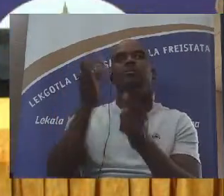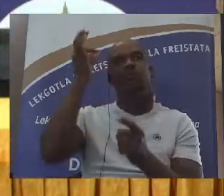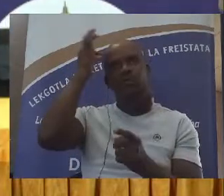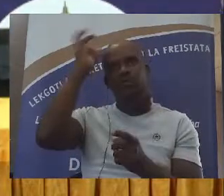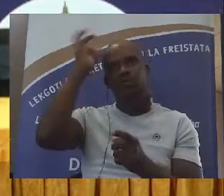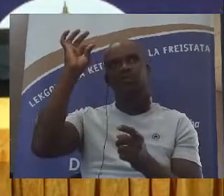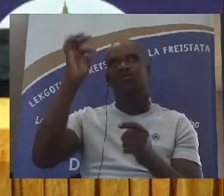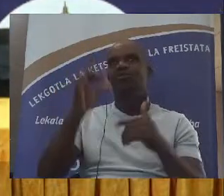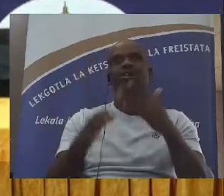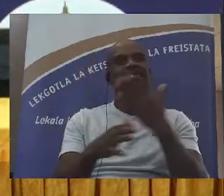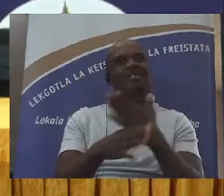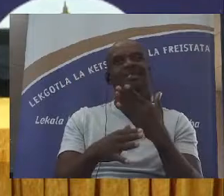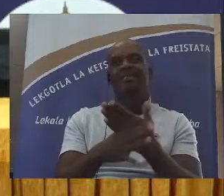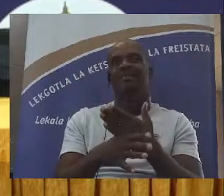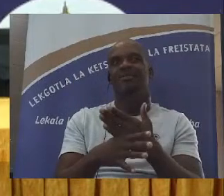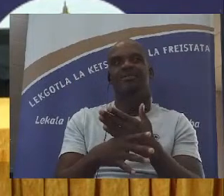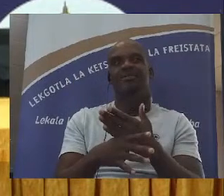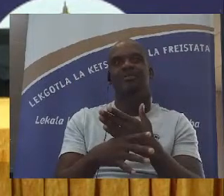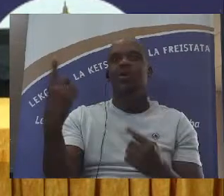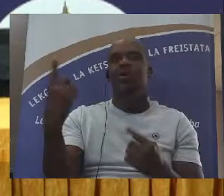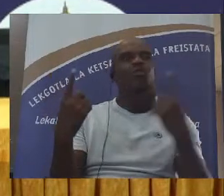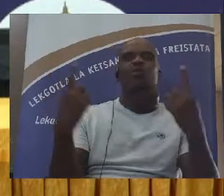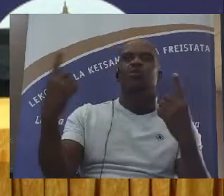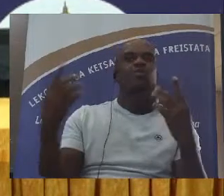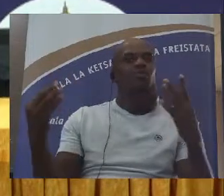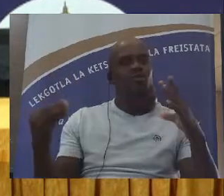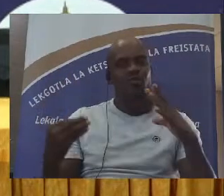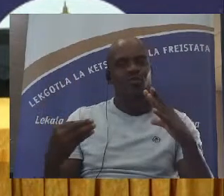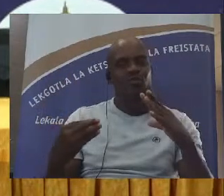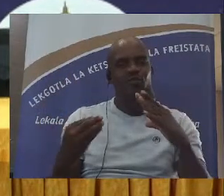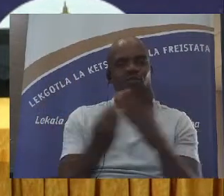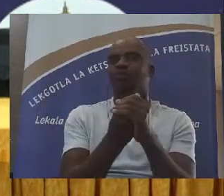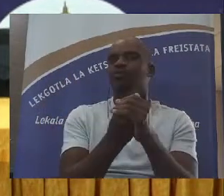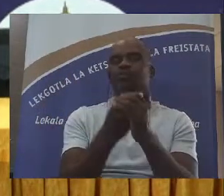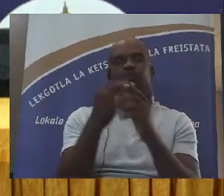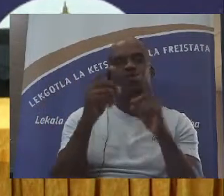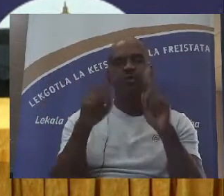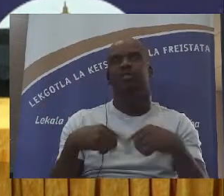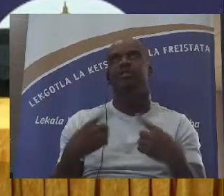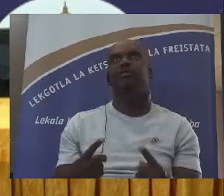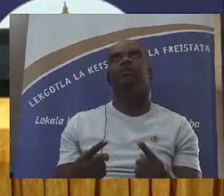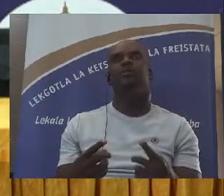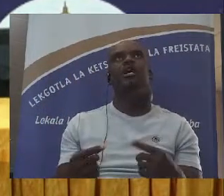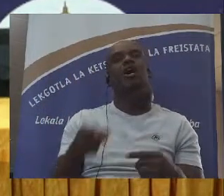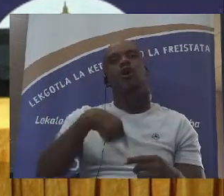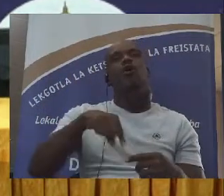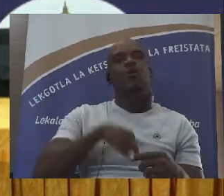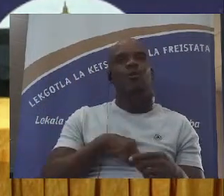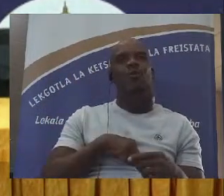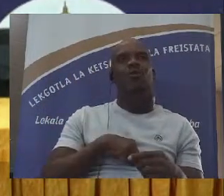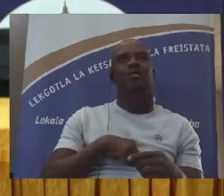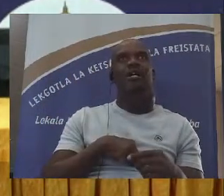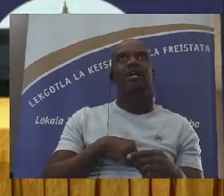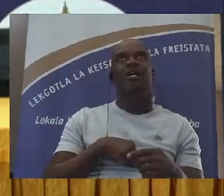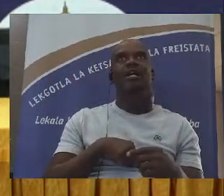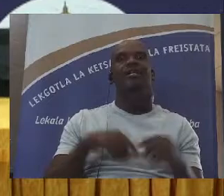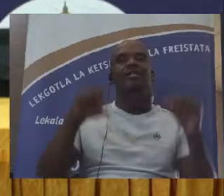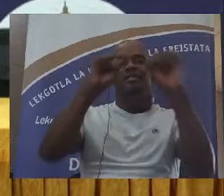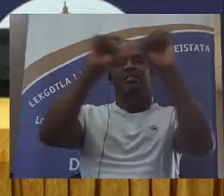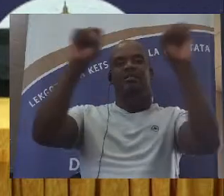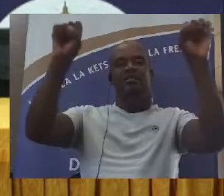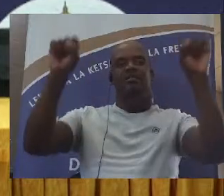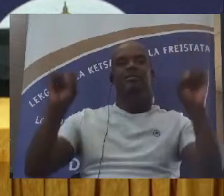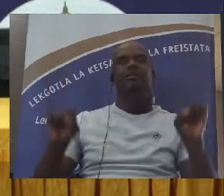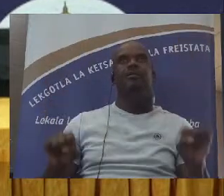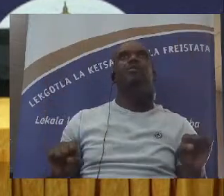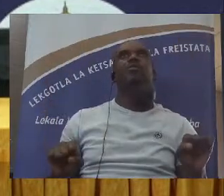that. We are actively putting the systems in place to make sure that we work better together, and that we stop this blame